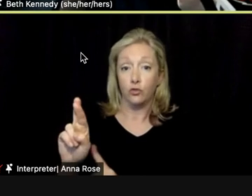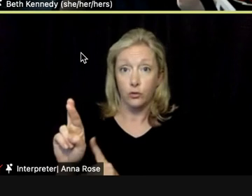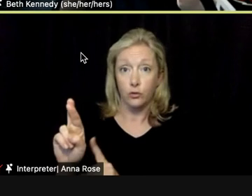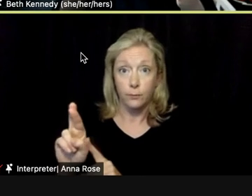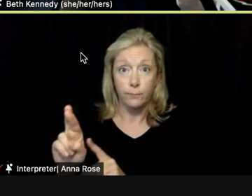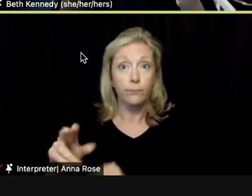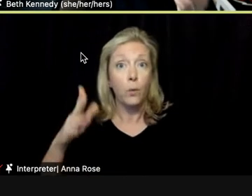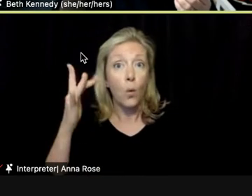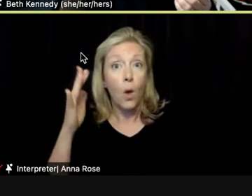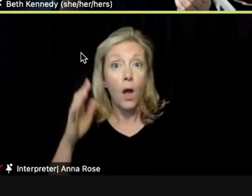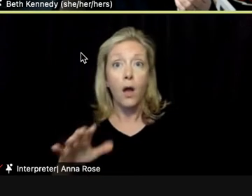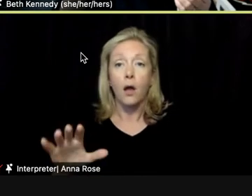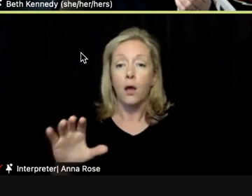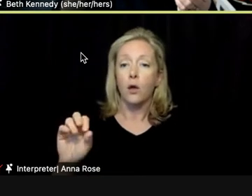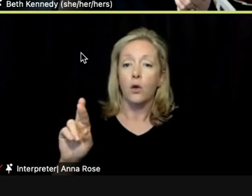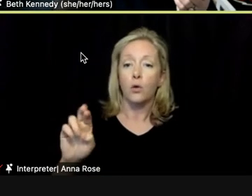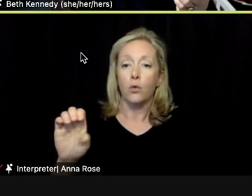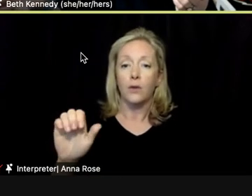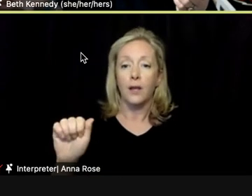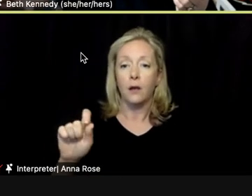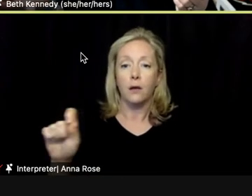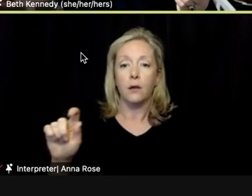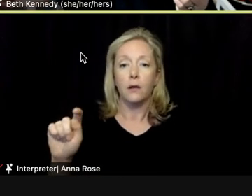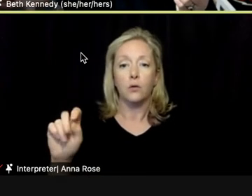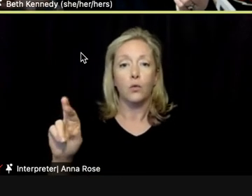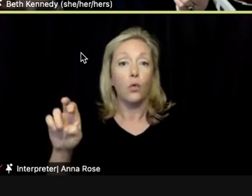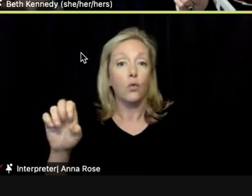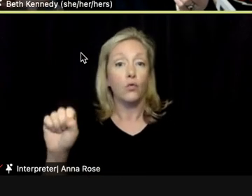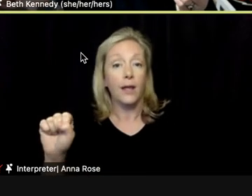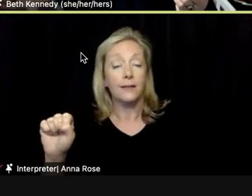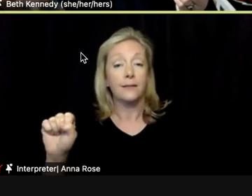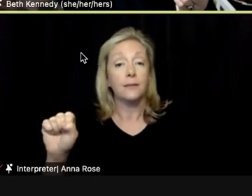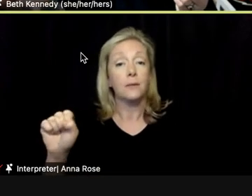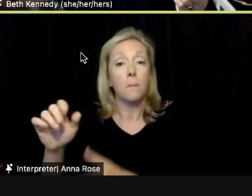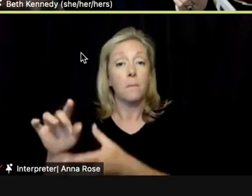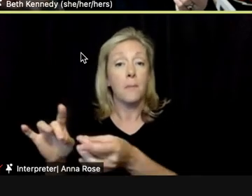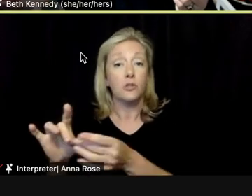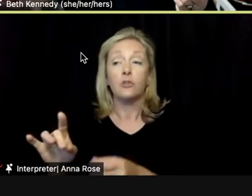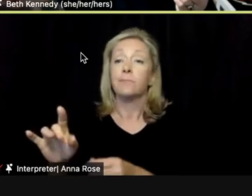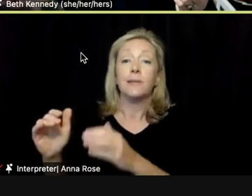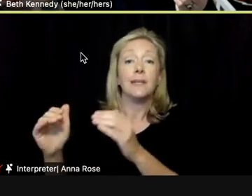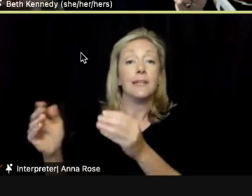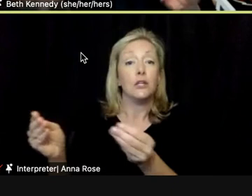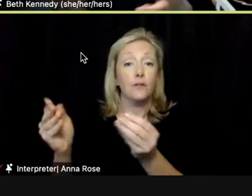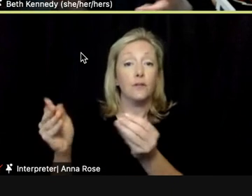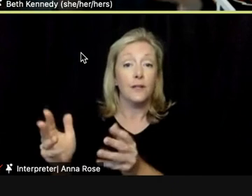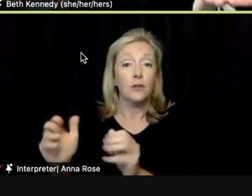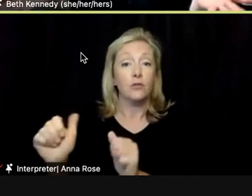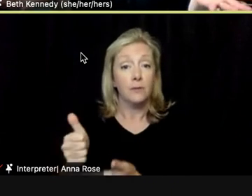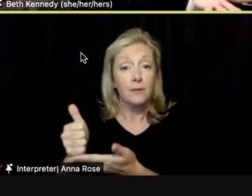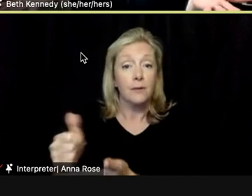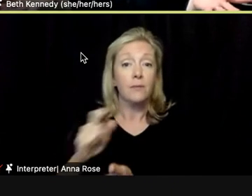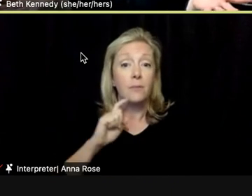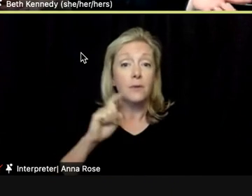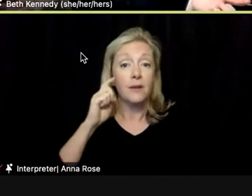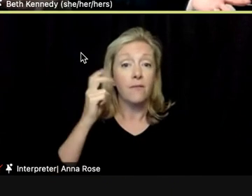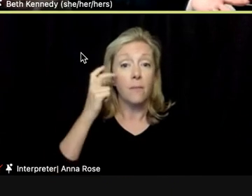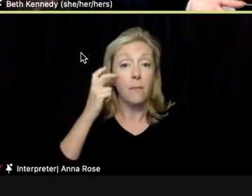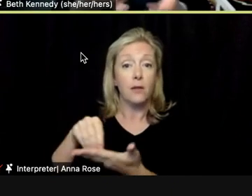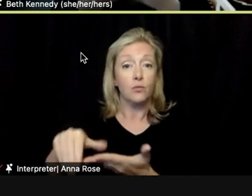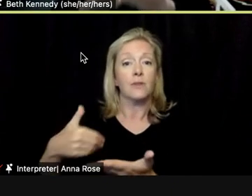Torres said an intervener could help a student who's deafblind have more peer interaction. That's all